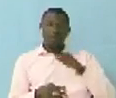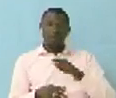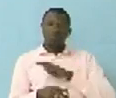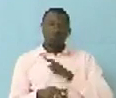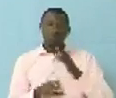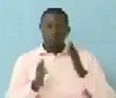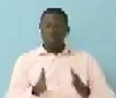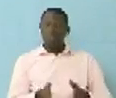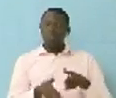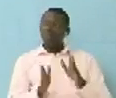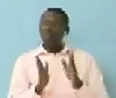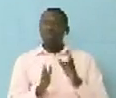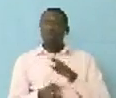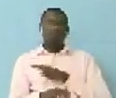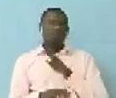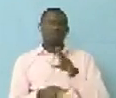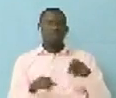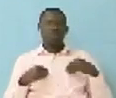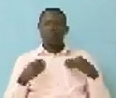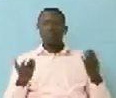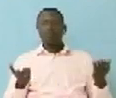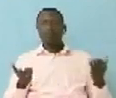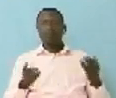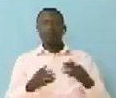I can't agree more with you.